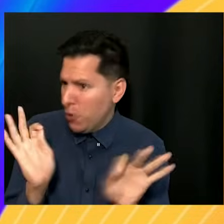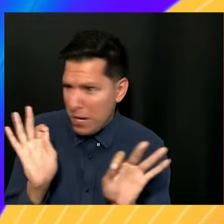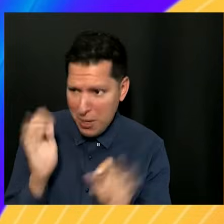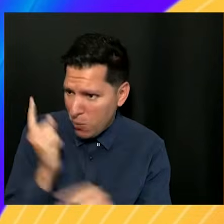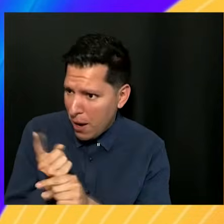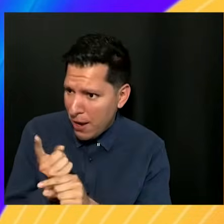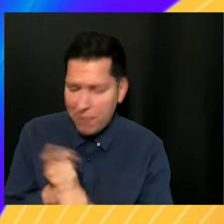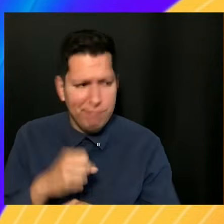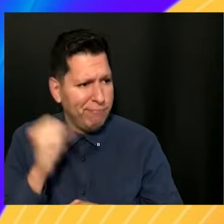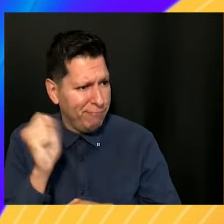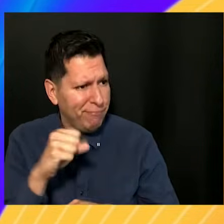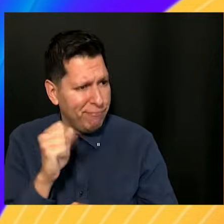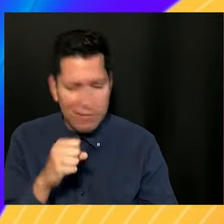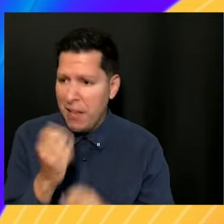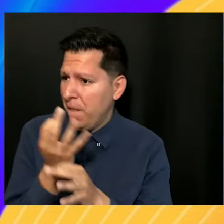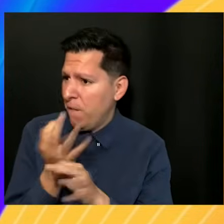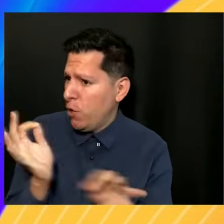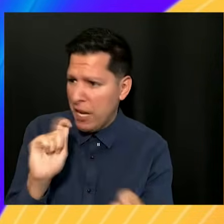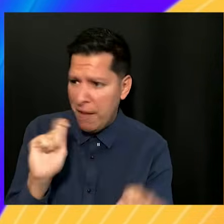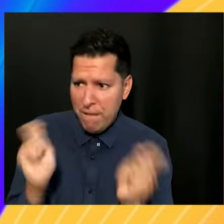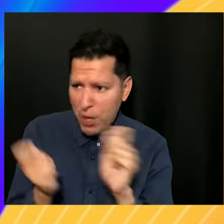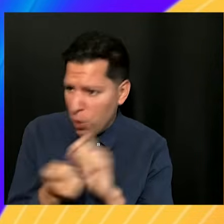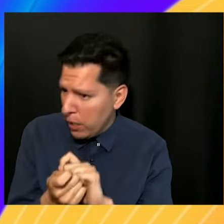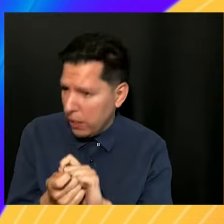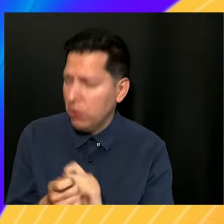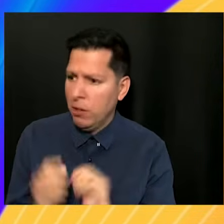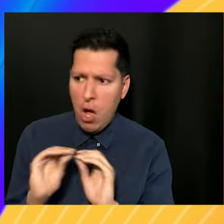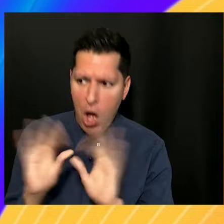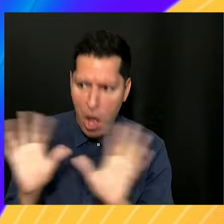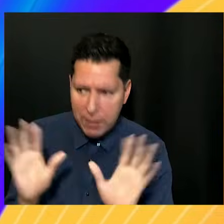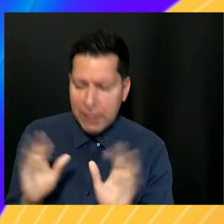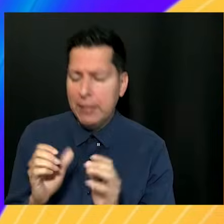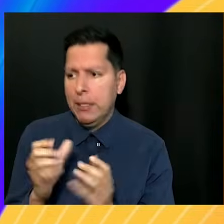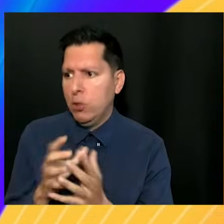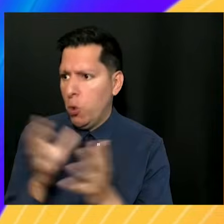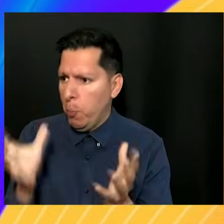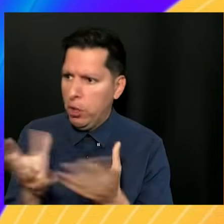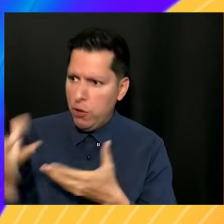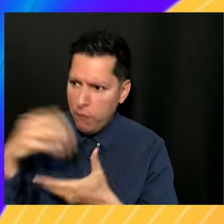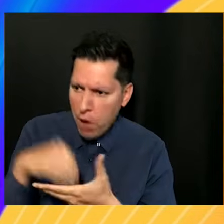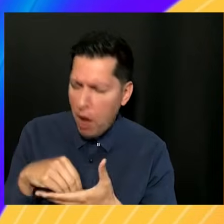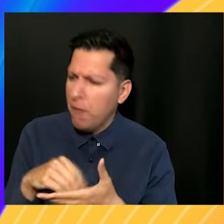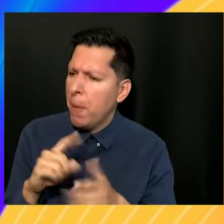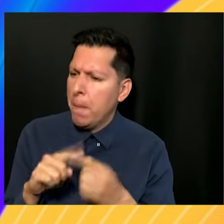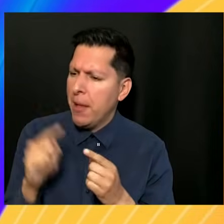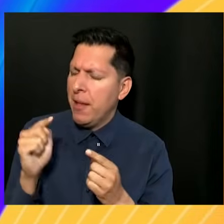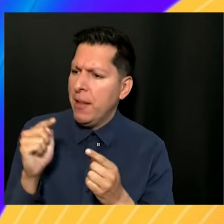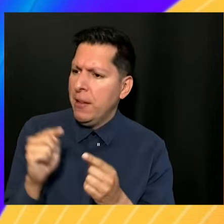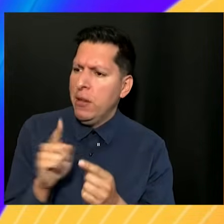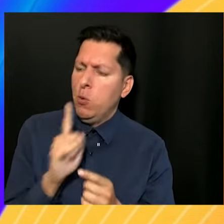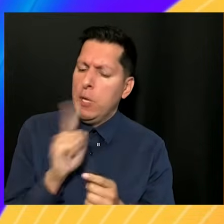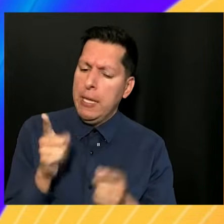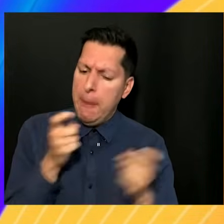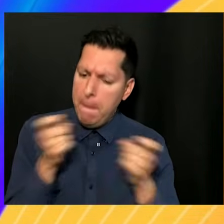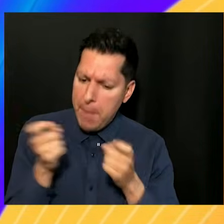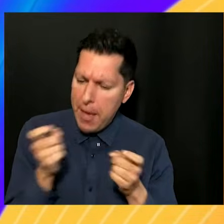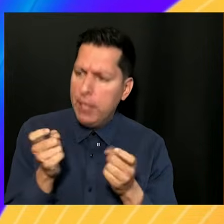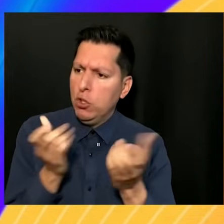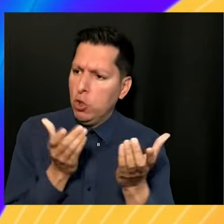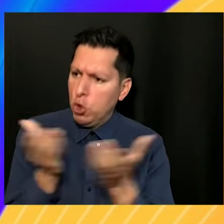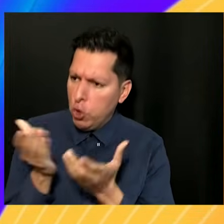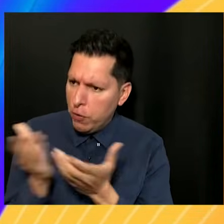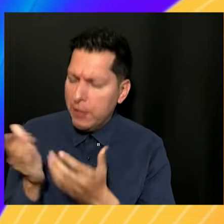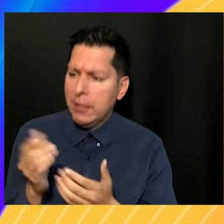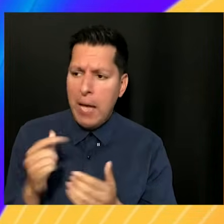the configuration. Now, obviously, you're going to pay for the resources you use, but this isn't a managed service. This is I